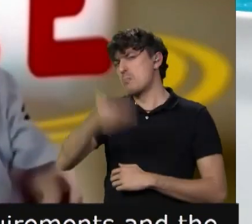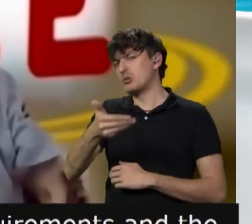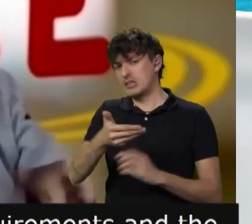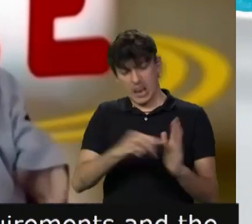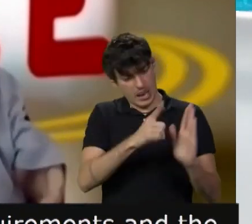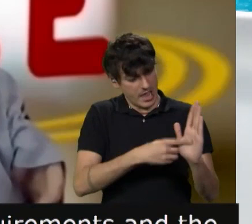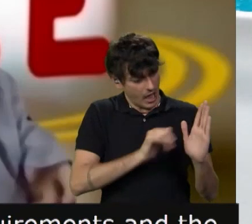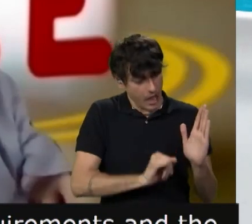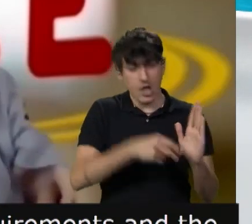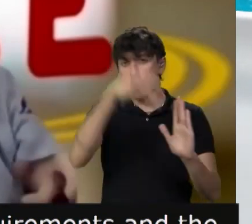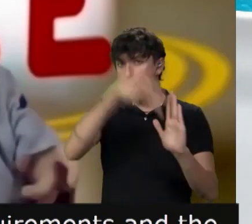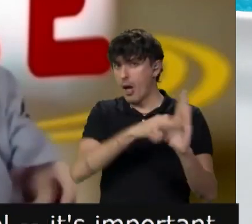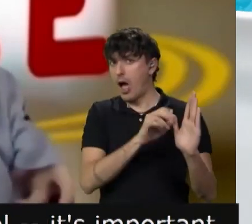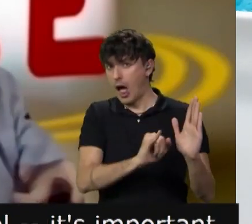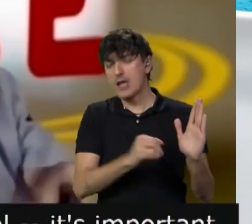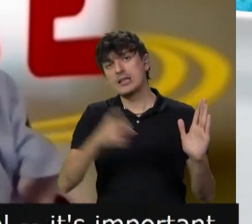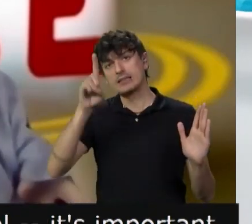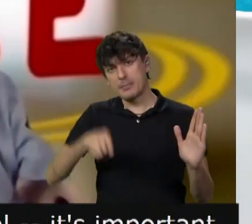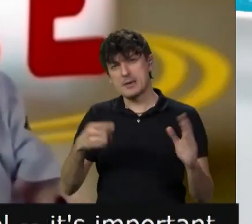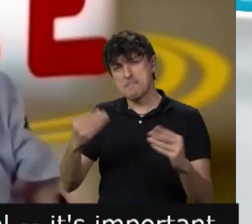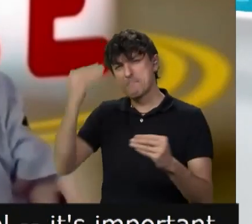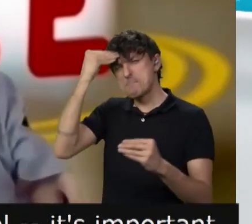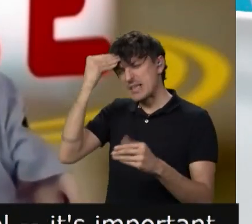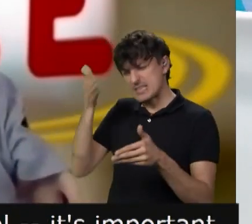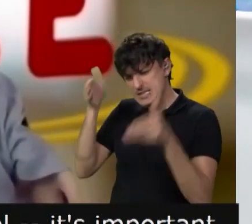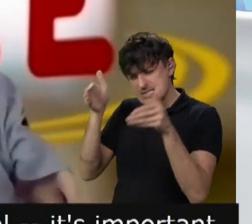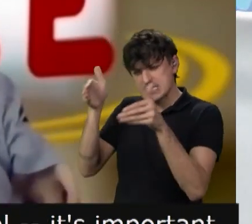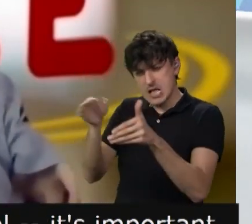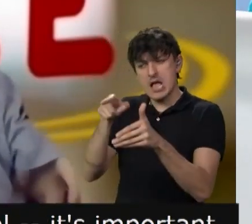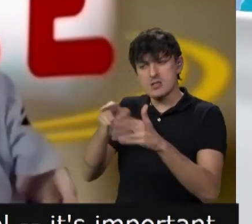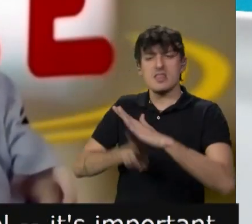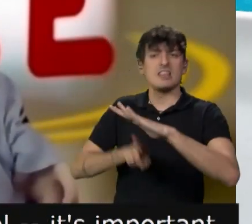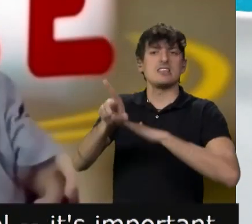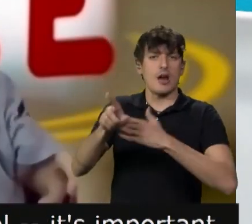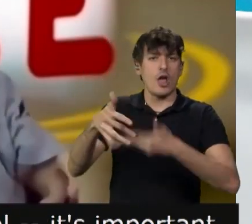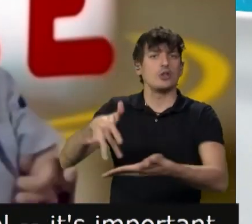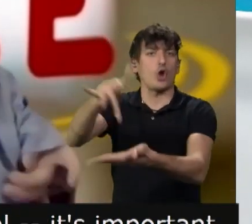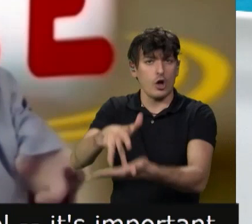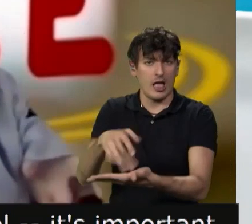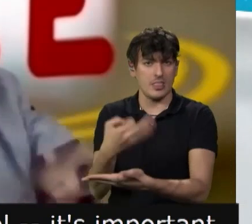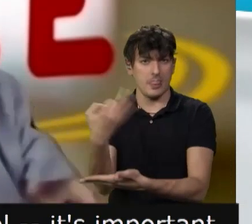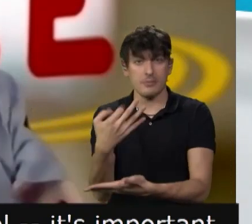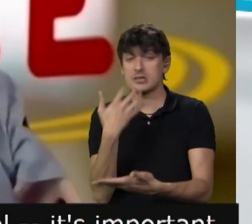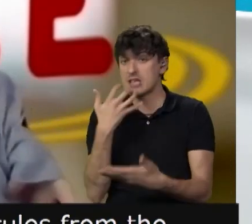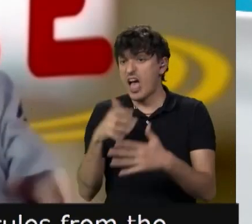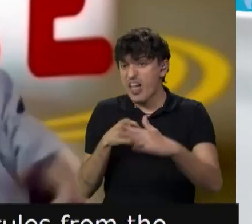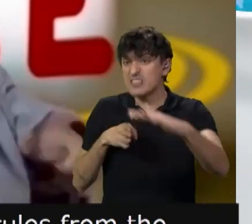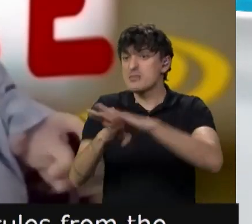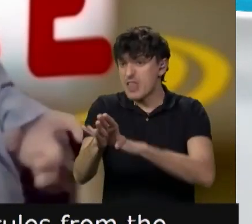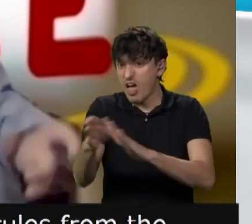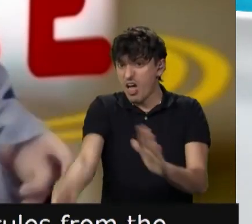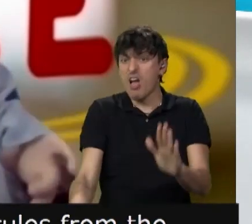since we do have this legislation and these rules from the very beginning, this needs to be implemented, because when you try to